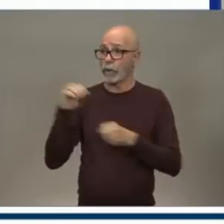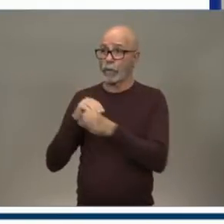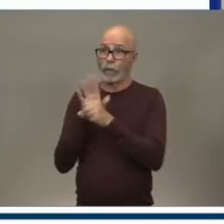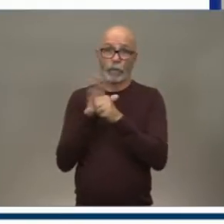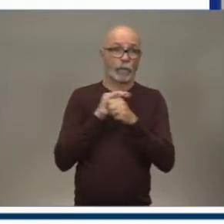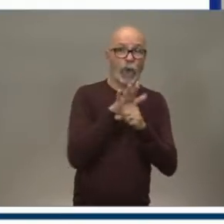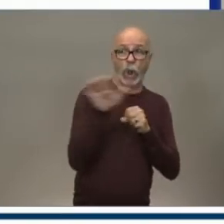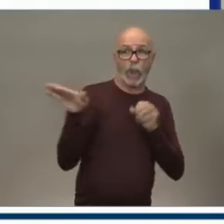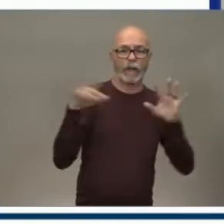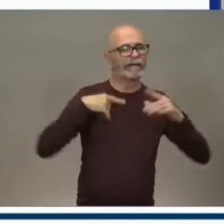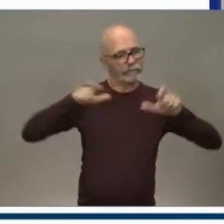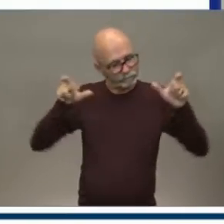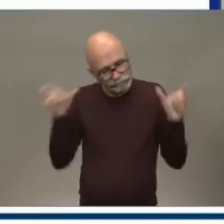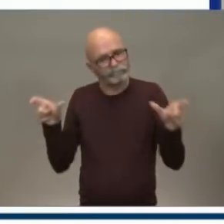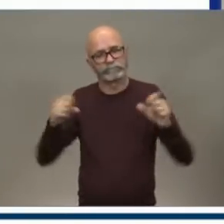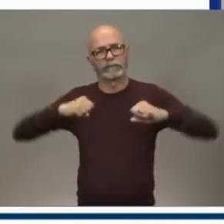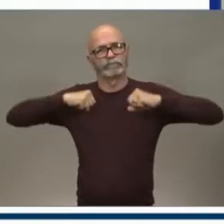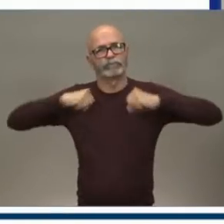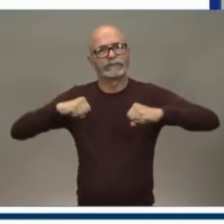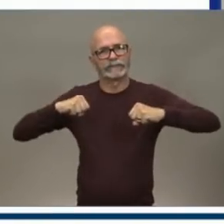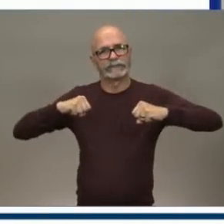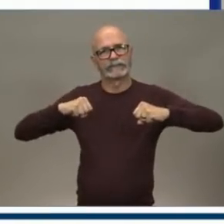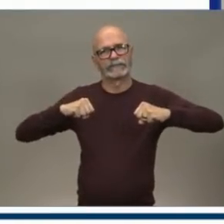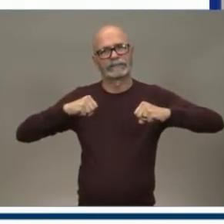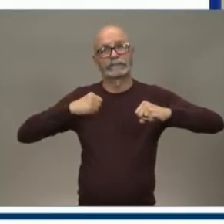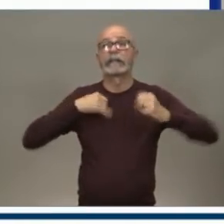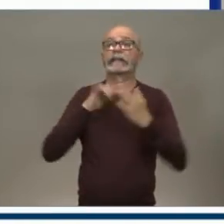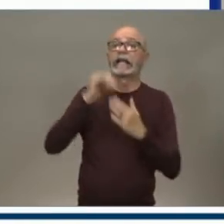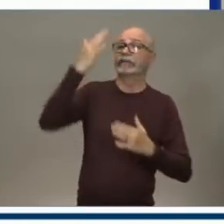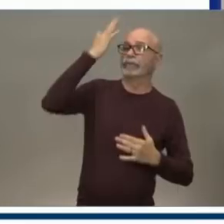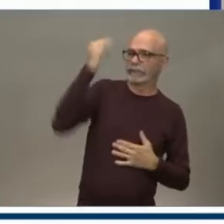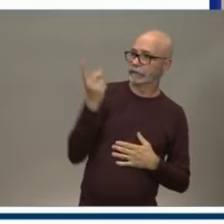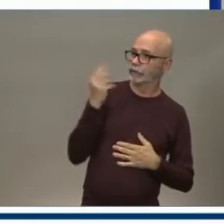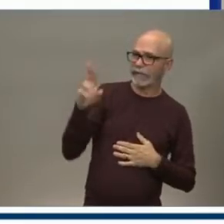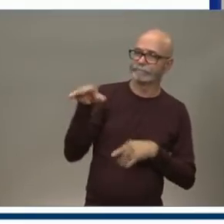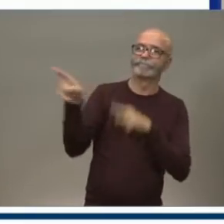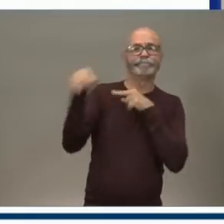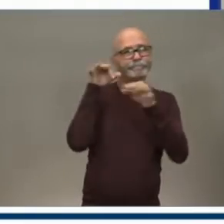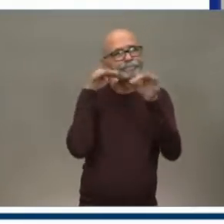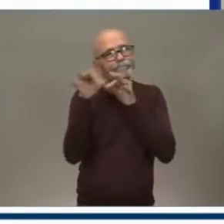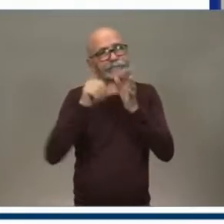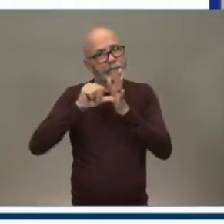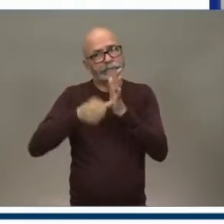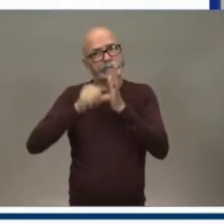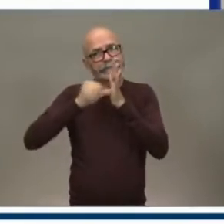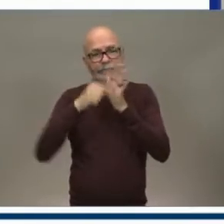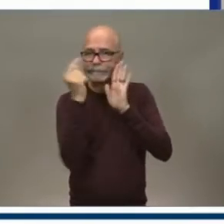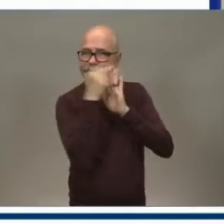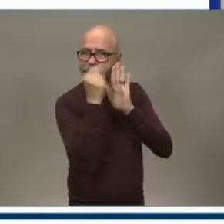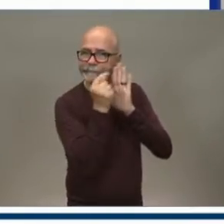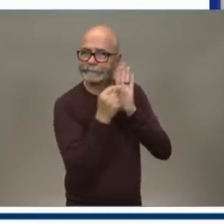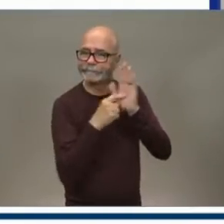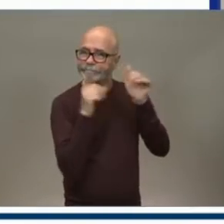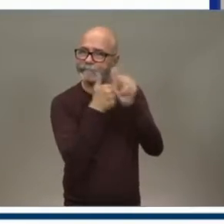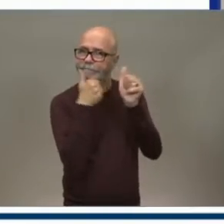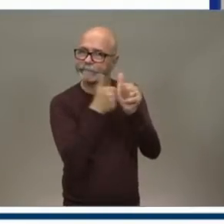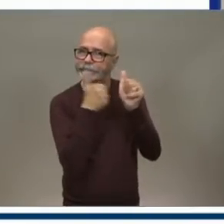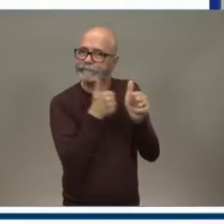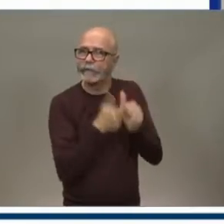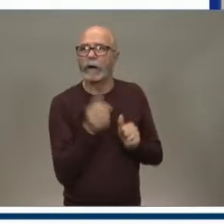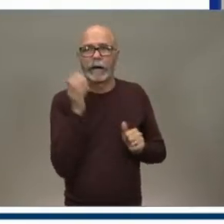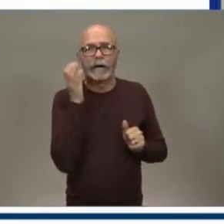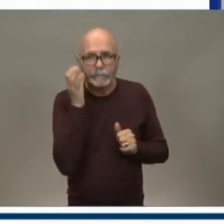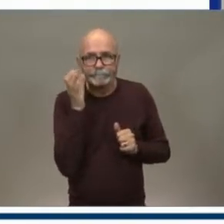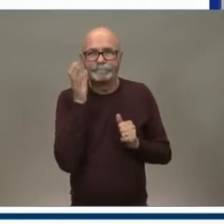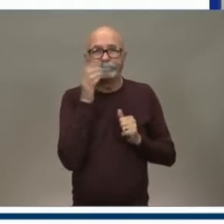Strang talking about the public health protocols. I've said this many times. The answer for us keeping this virus at bay is